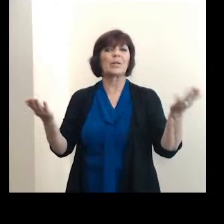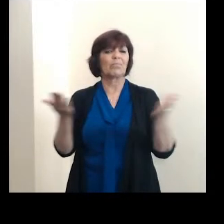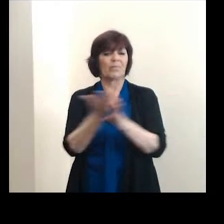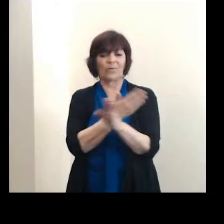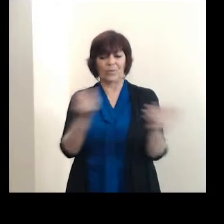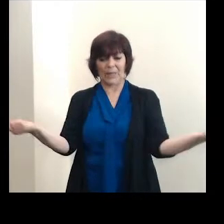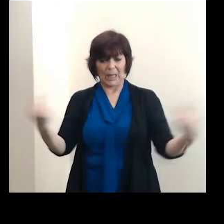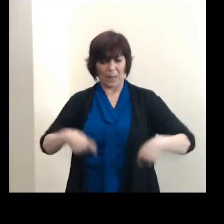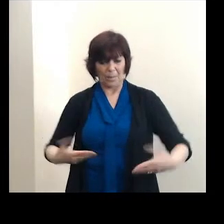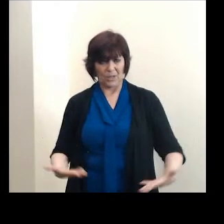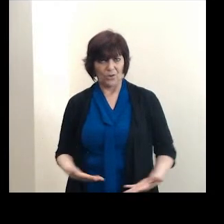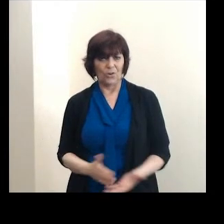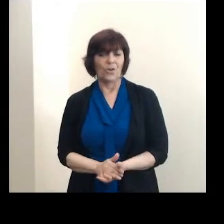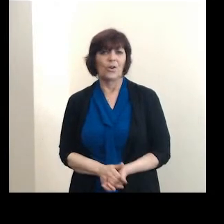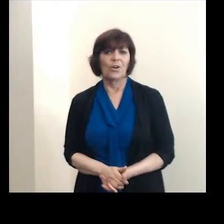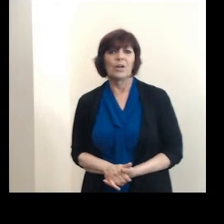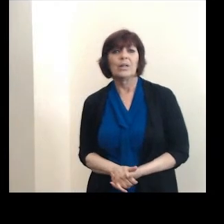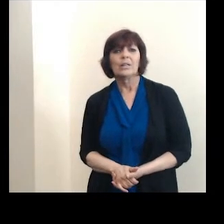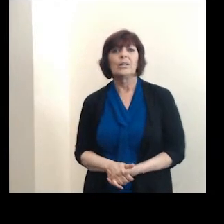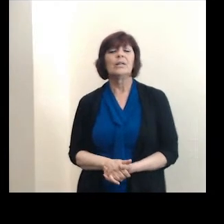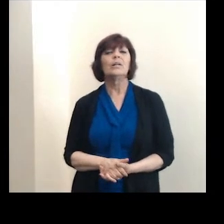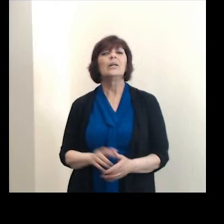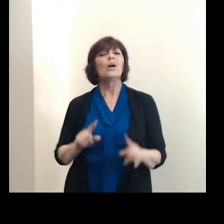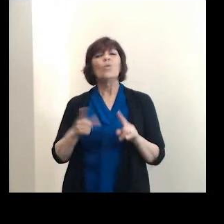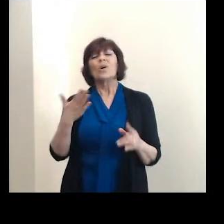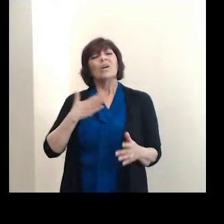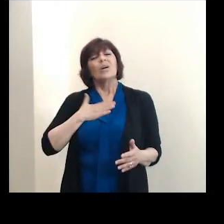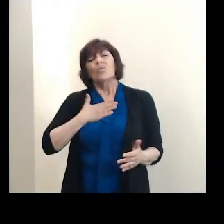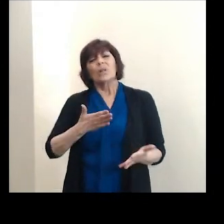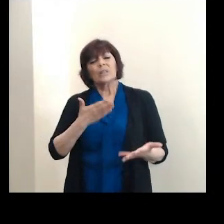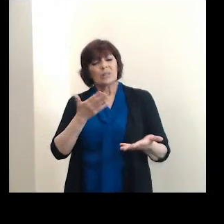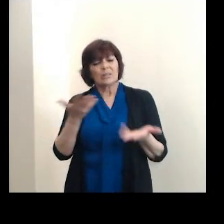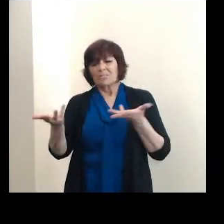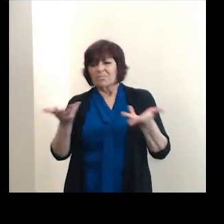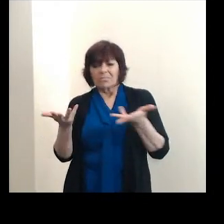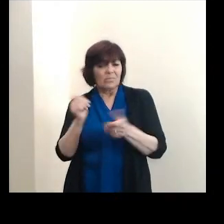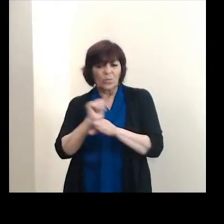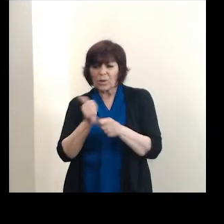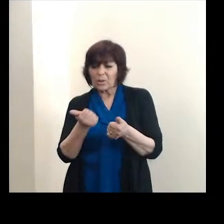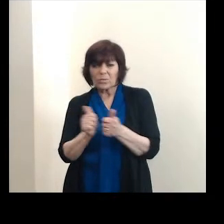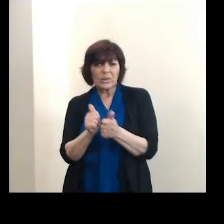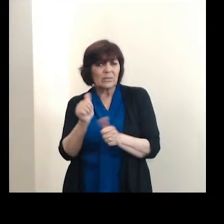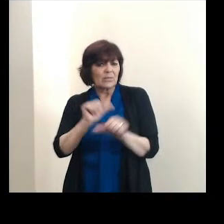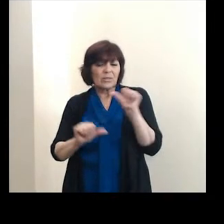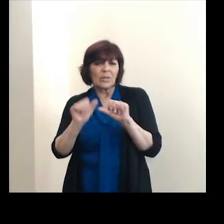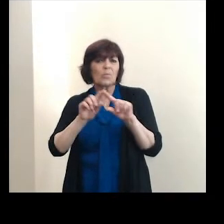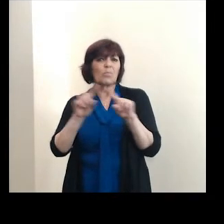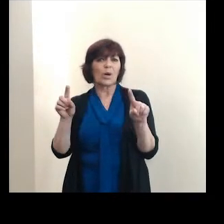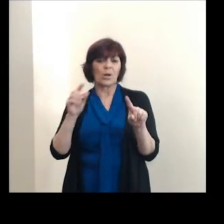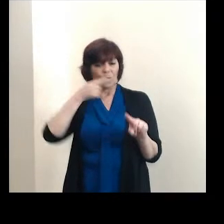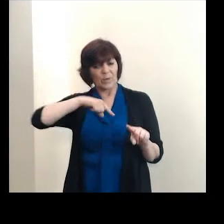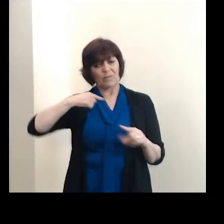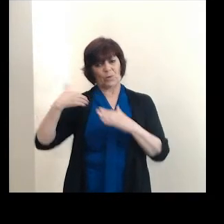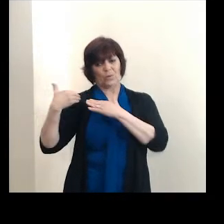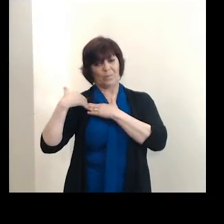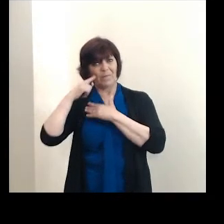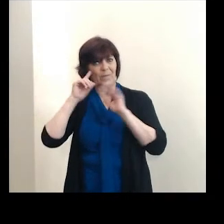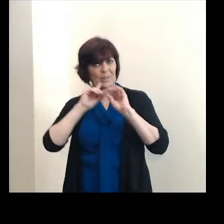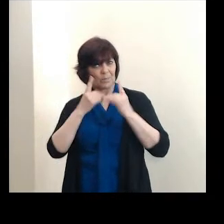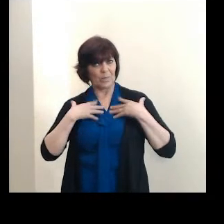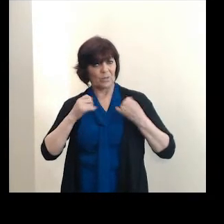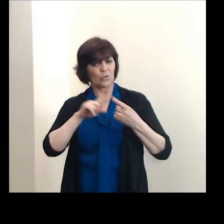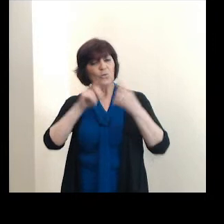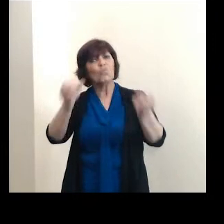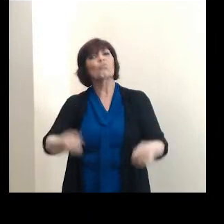than getting vaccinated here. So we're always willing to work with others, but we have a primary responsibility as the Department of Health for the county to